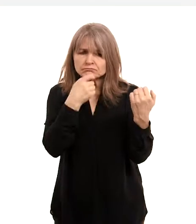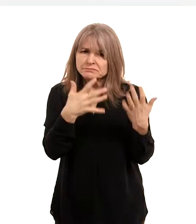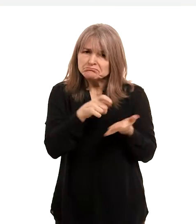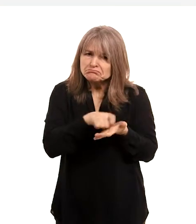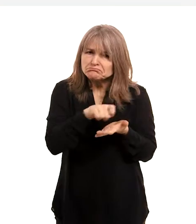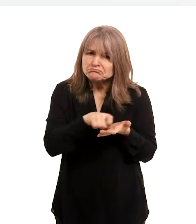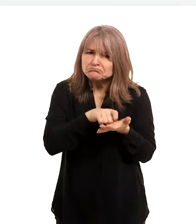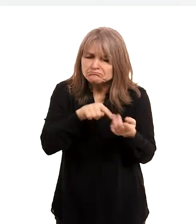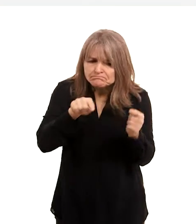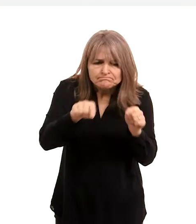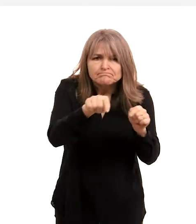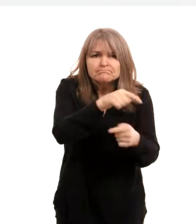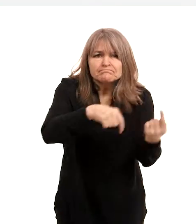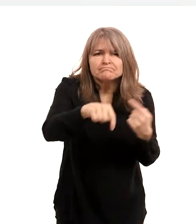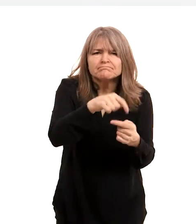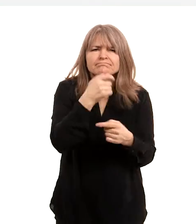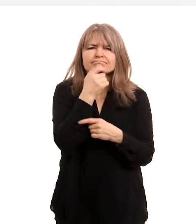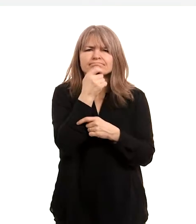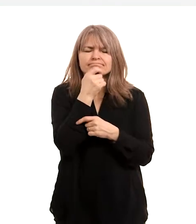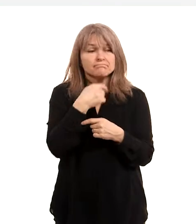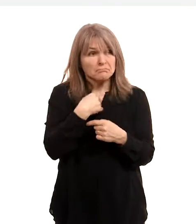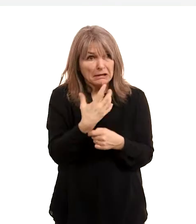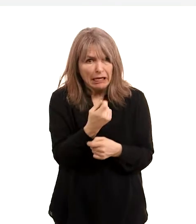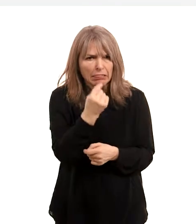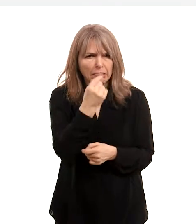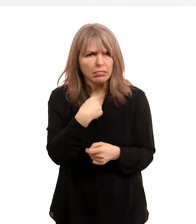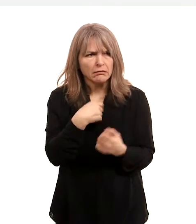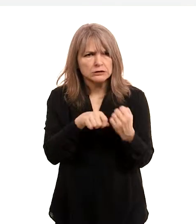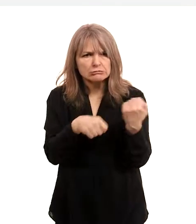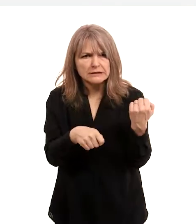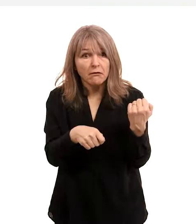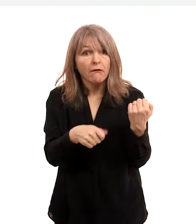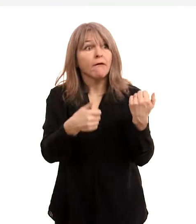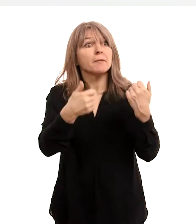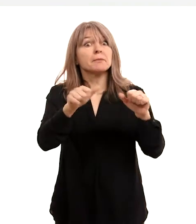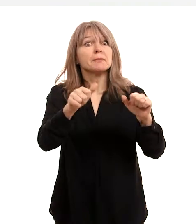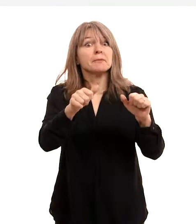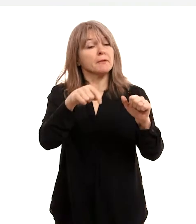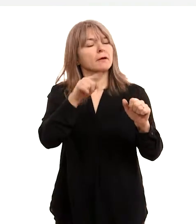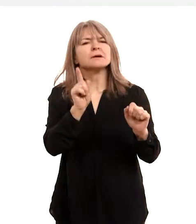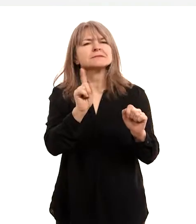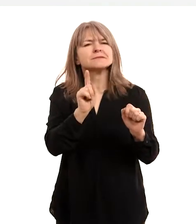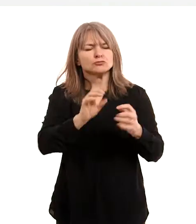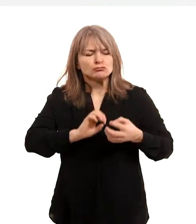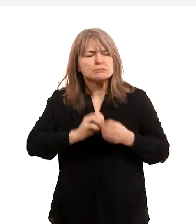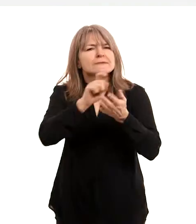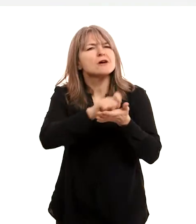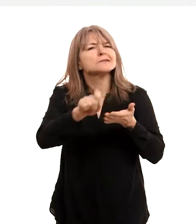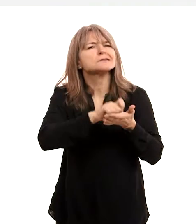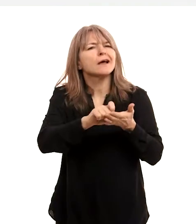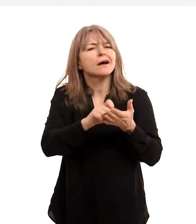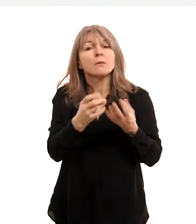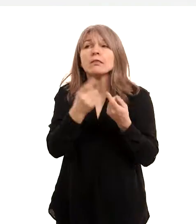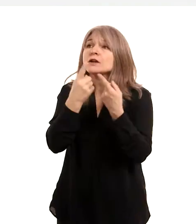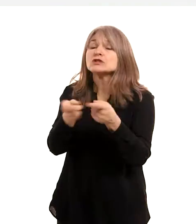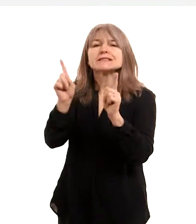to see if I could actually get one, and I did eventually, and I got it in creative writing with the Open University. I